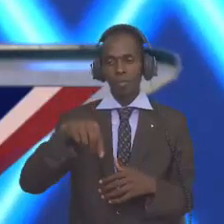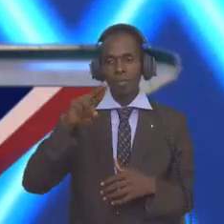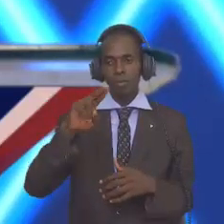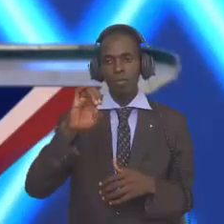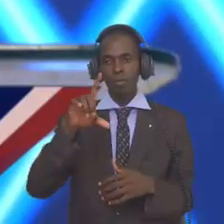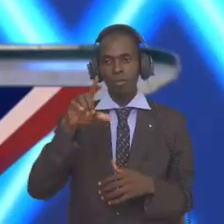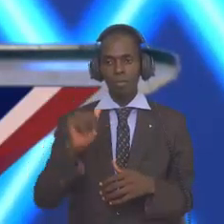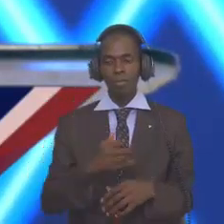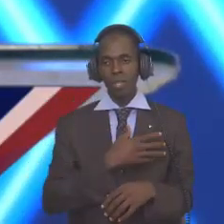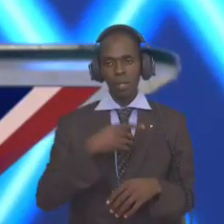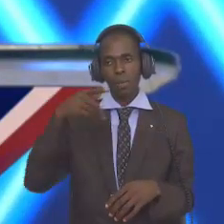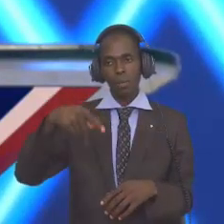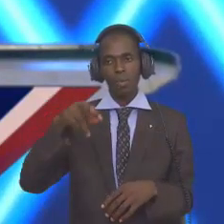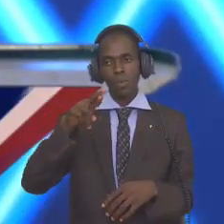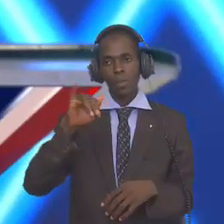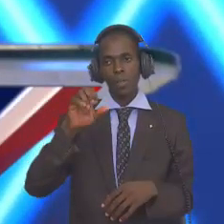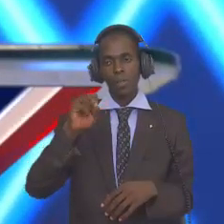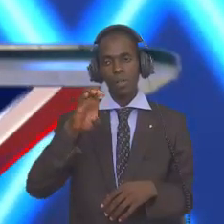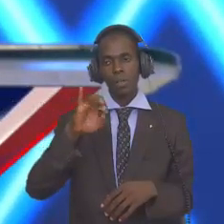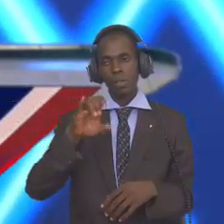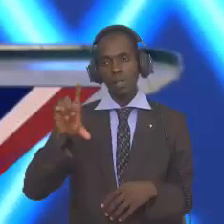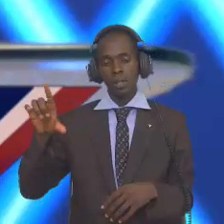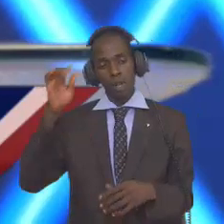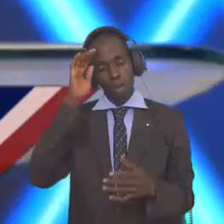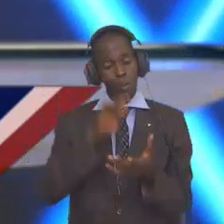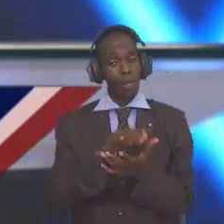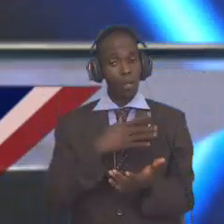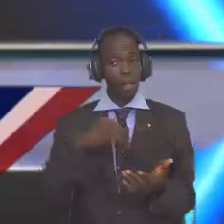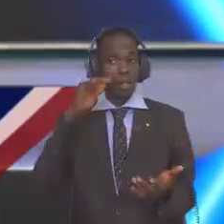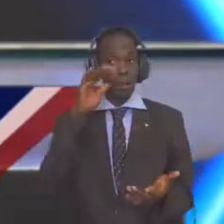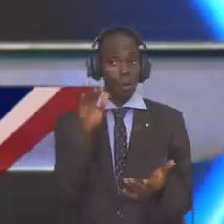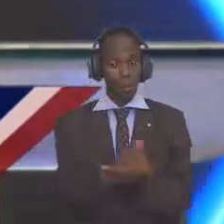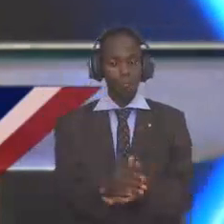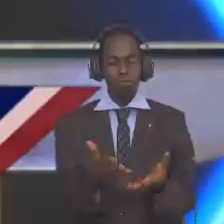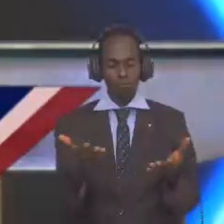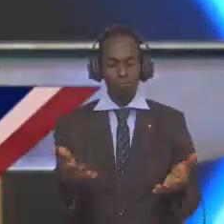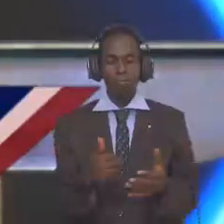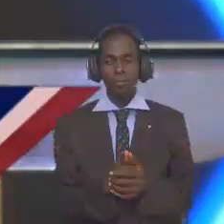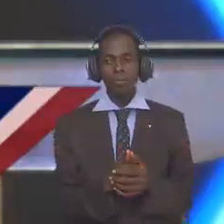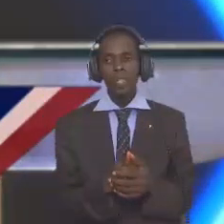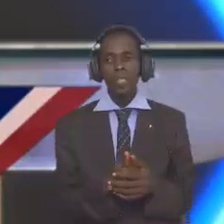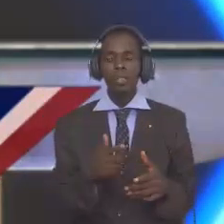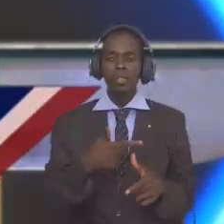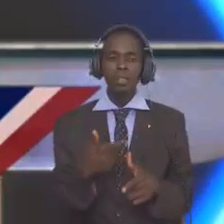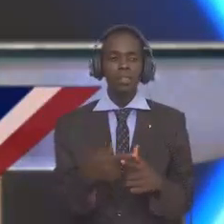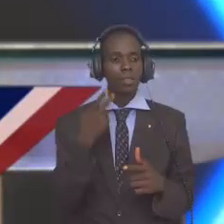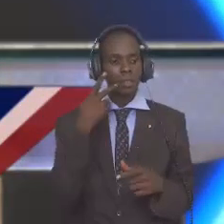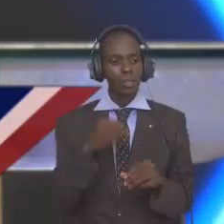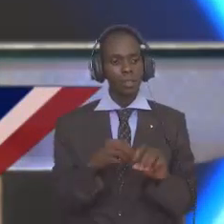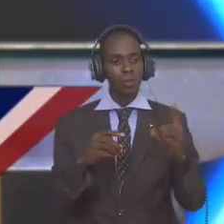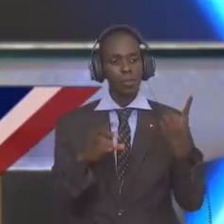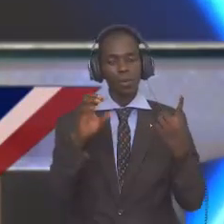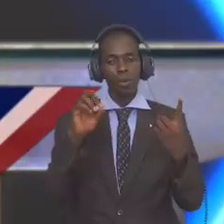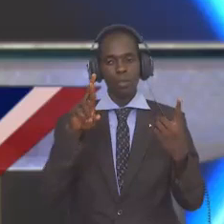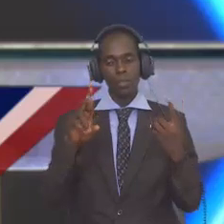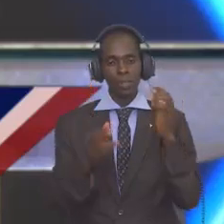much in the Lord with the church that is in their house. And then in verse 20, it